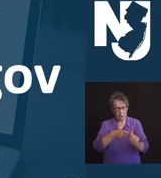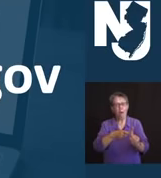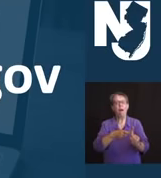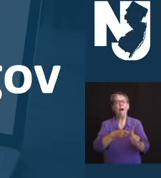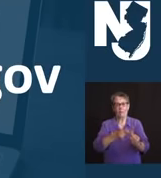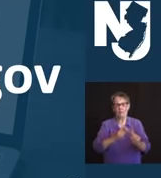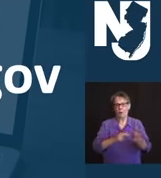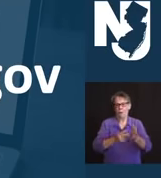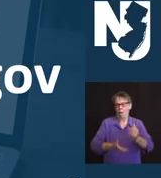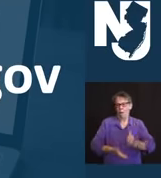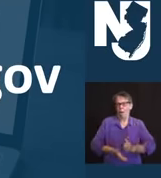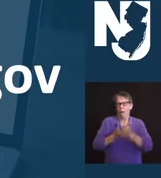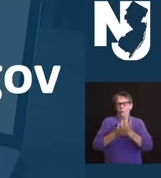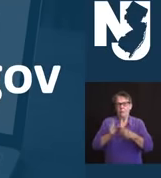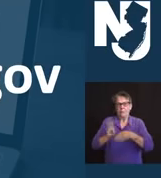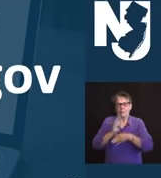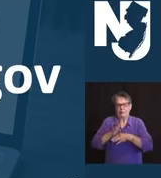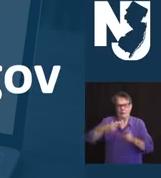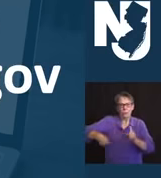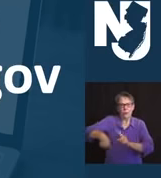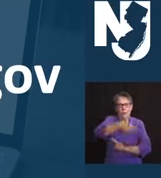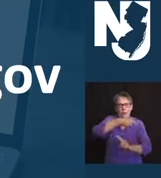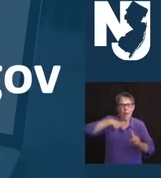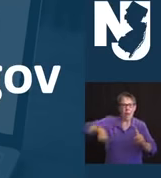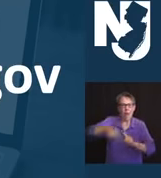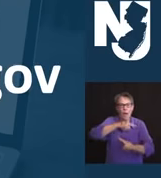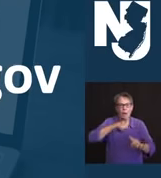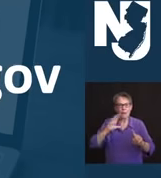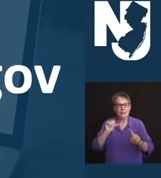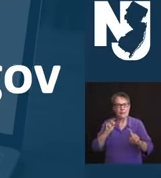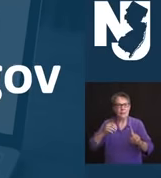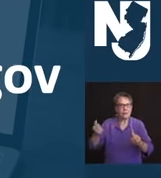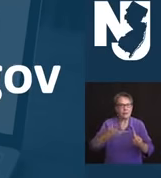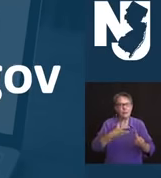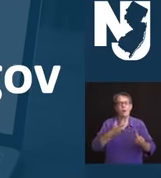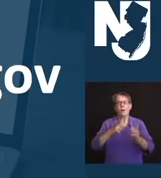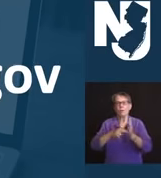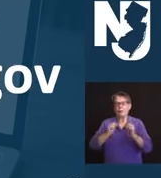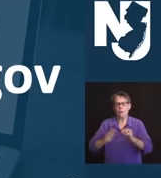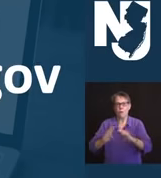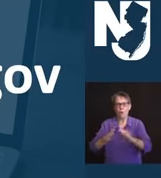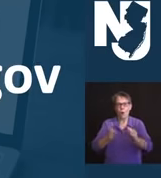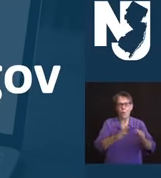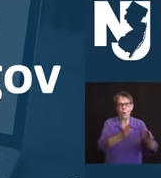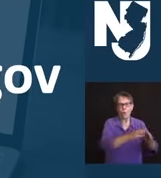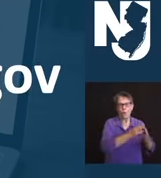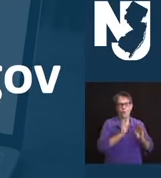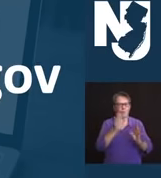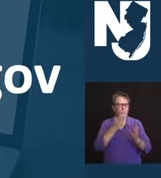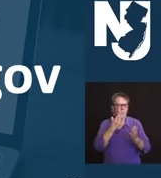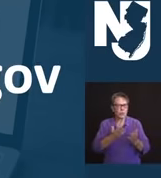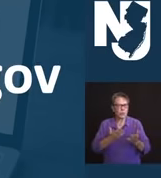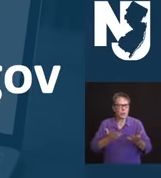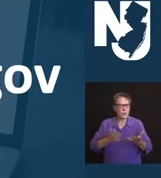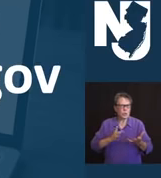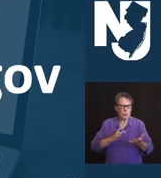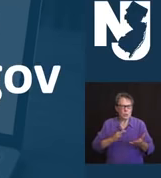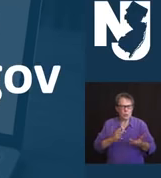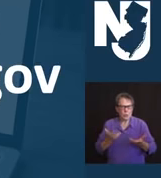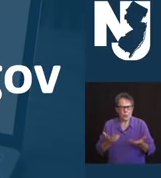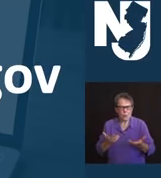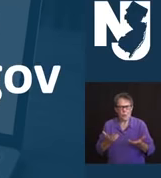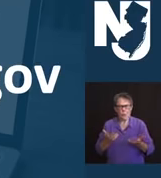Atlantic City's economy. I have asked, and as always, as my partner extraordinarily, the Lieutenant Governor to